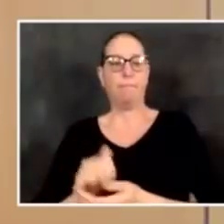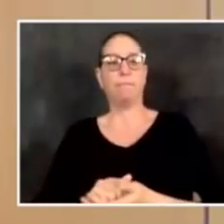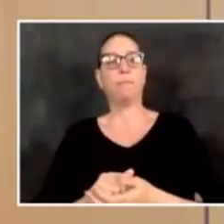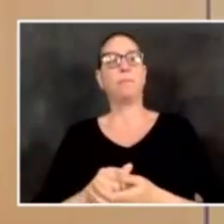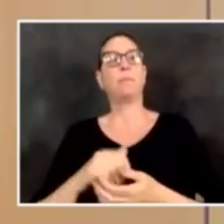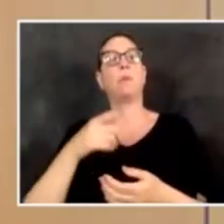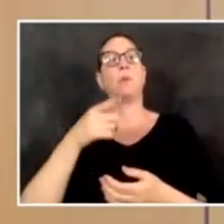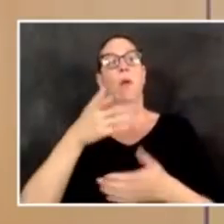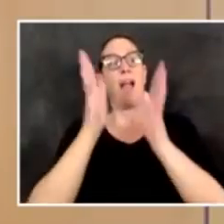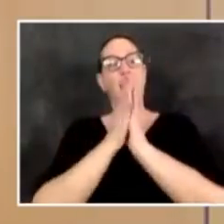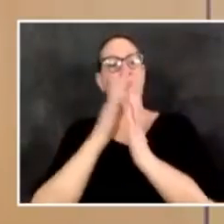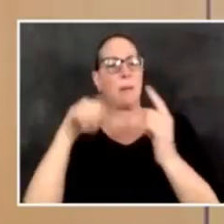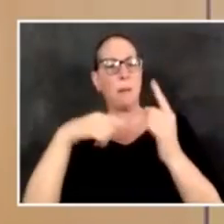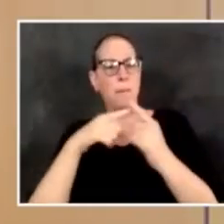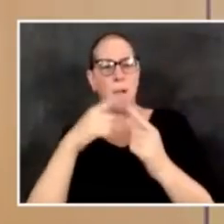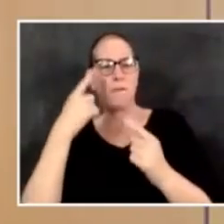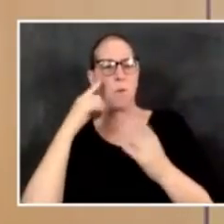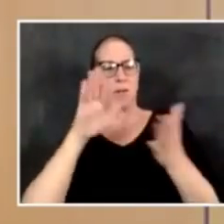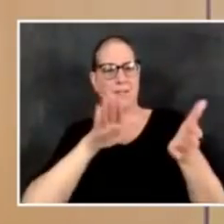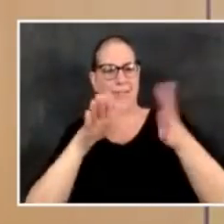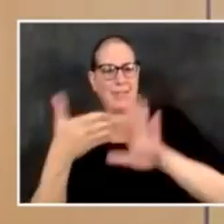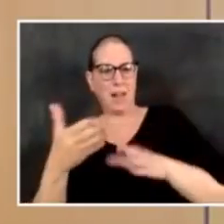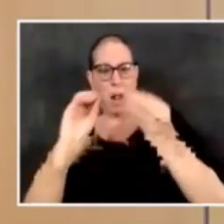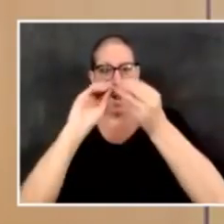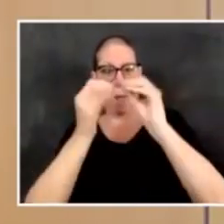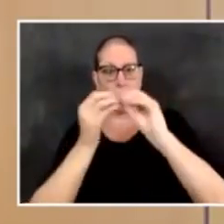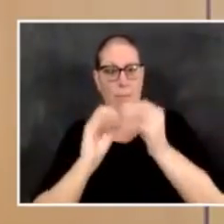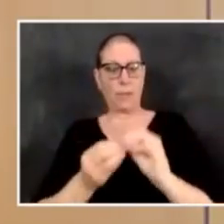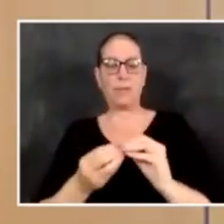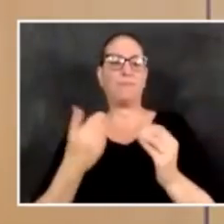rates of individuals that have been in the intensive care unit.